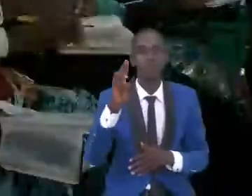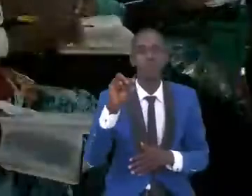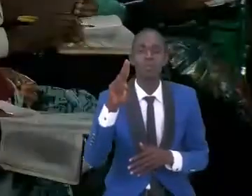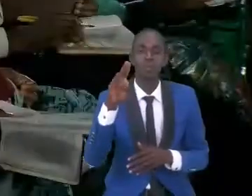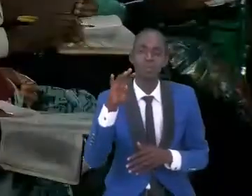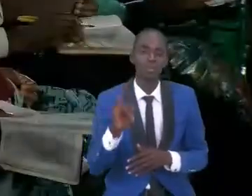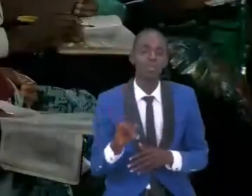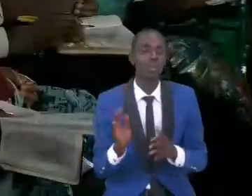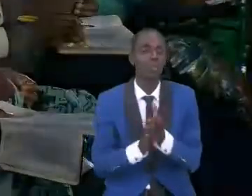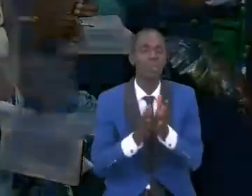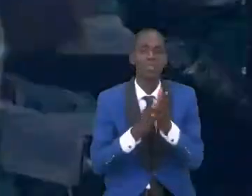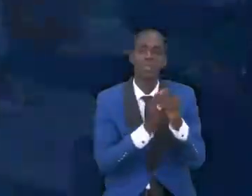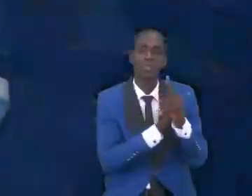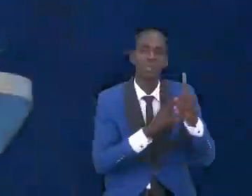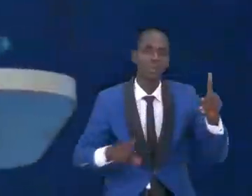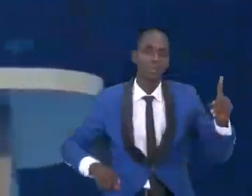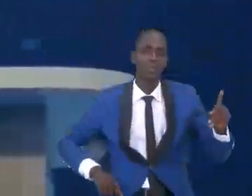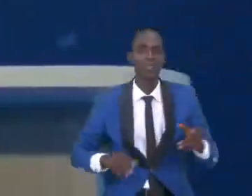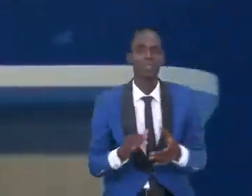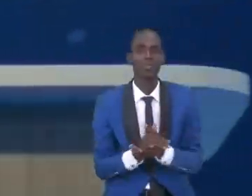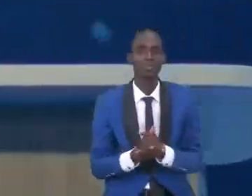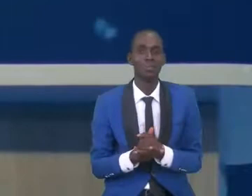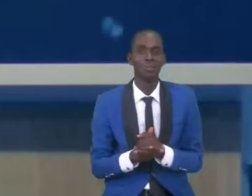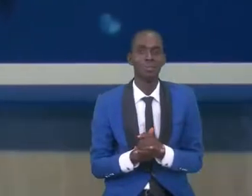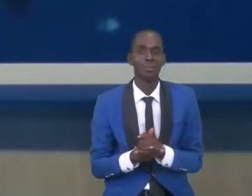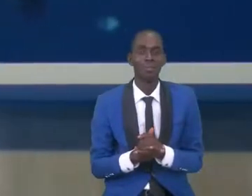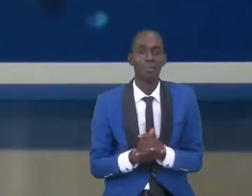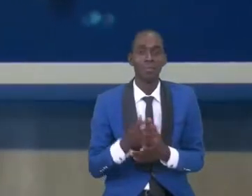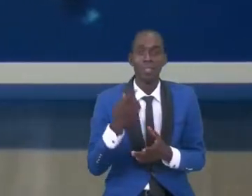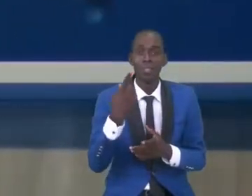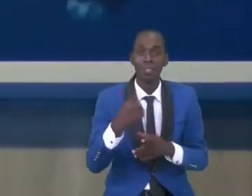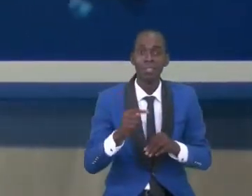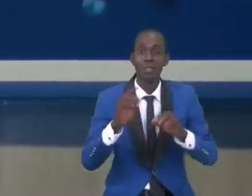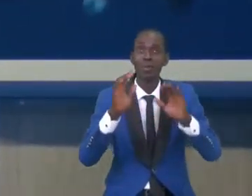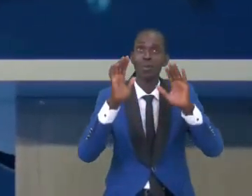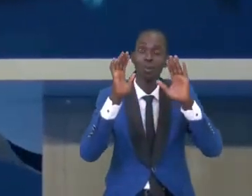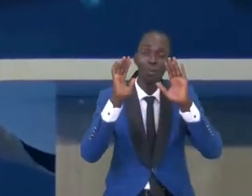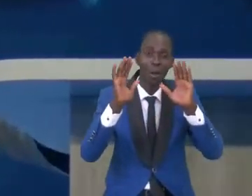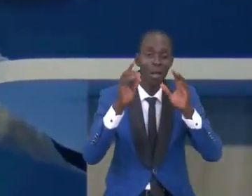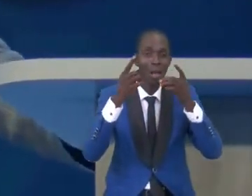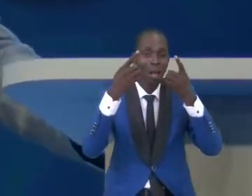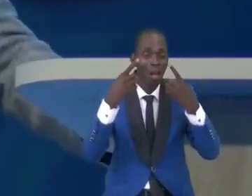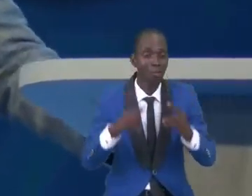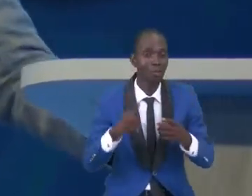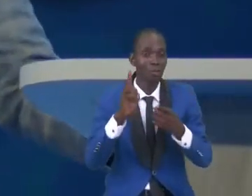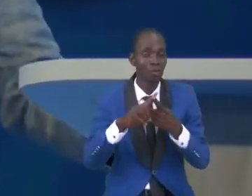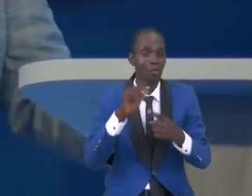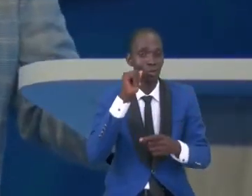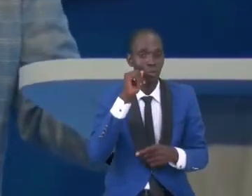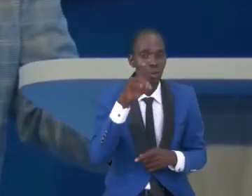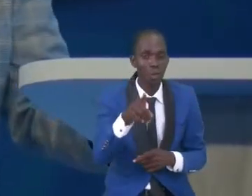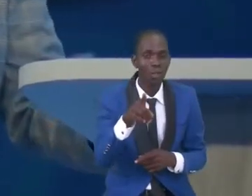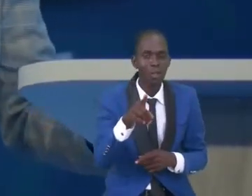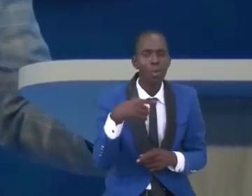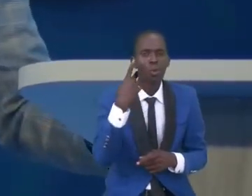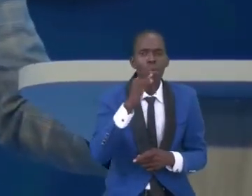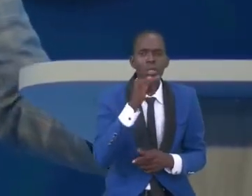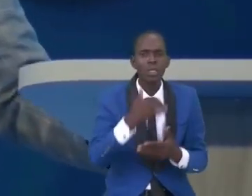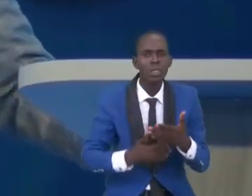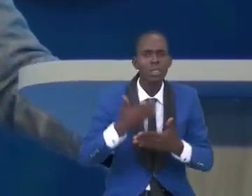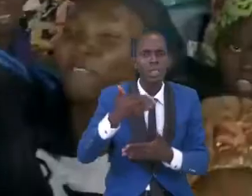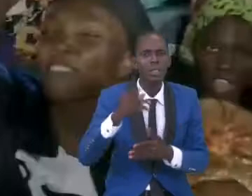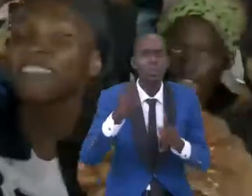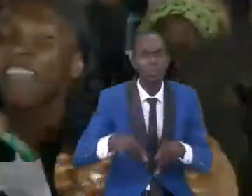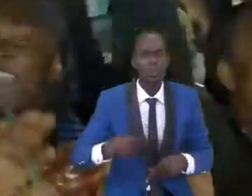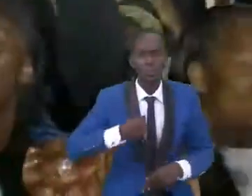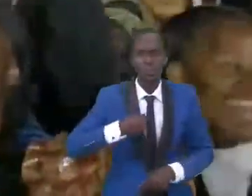Praise the Lord! The wonder happened to her. Who is the next on the